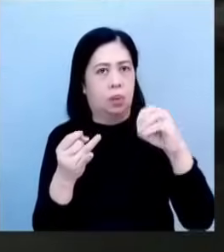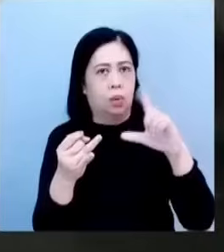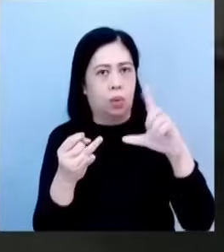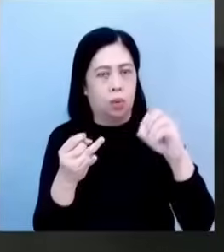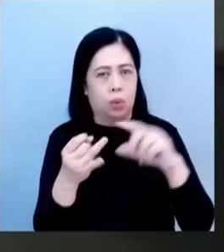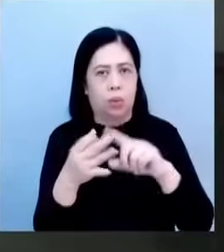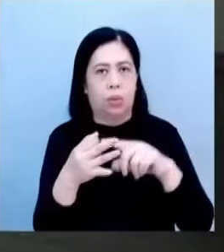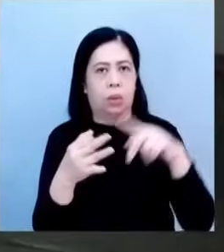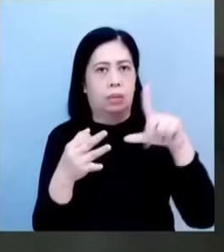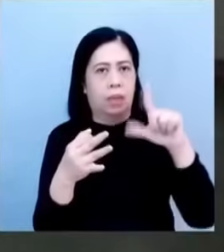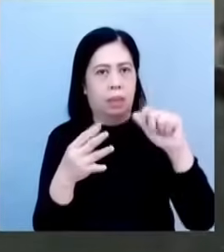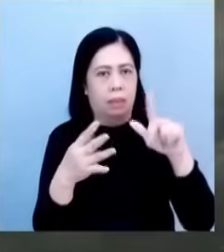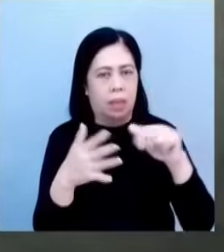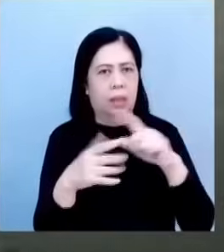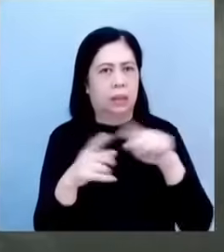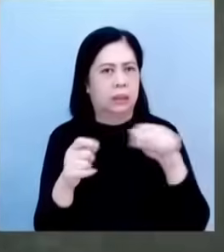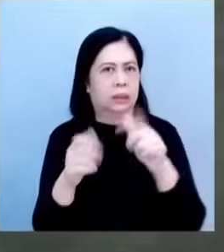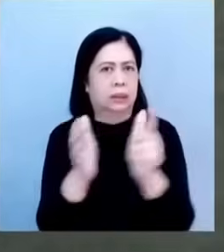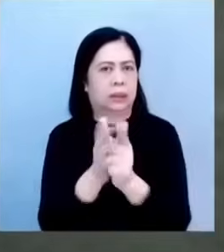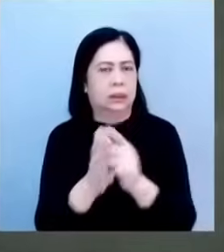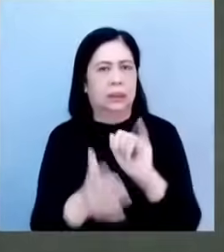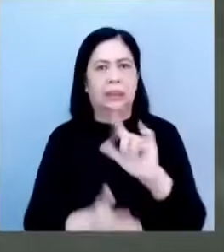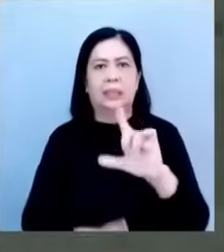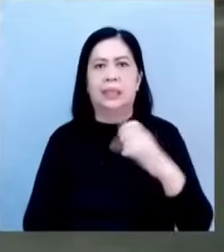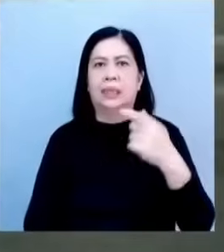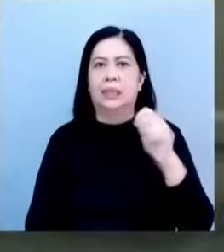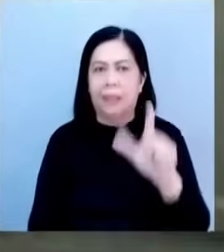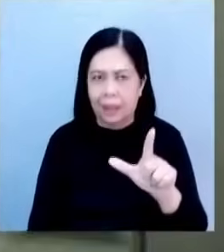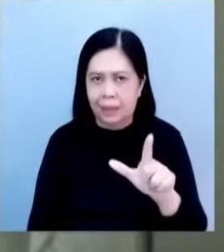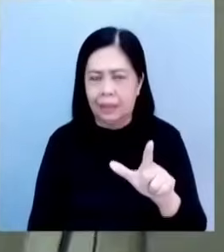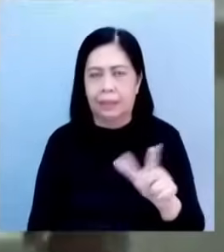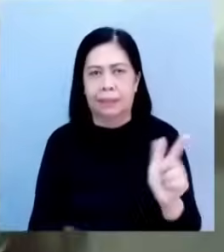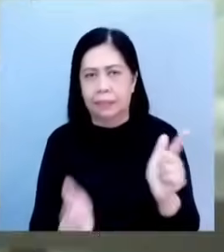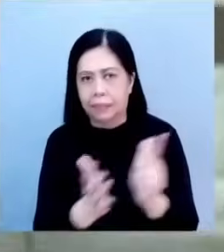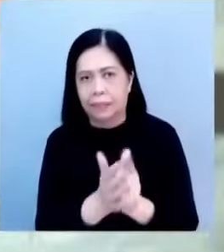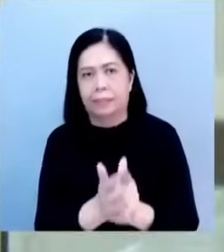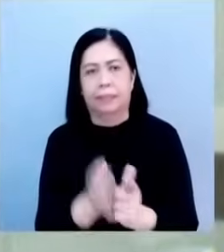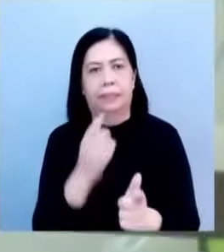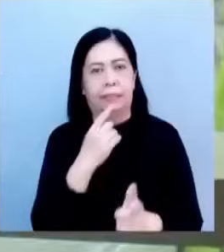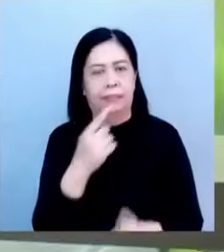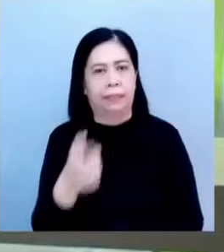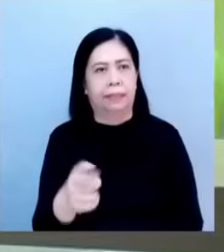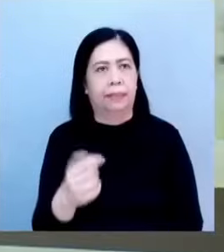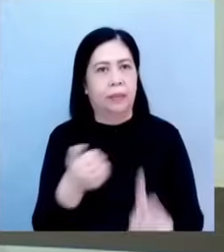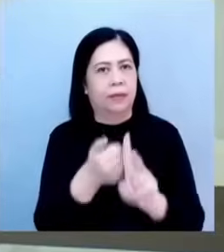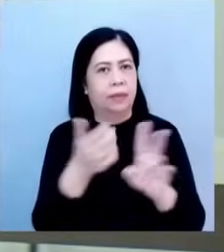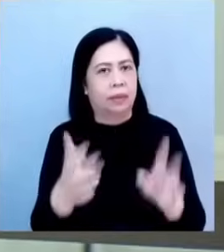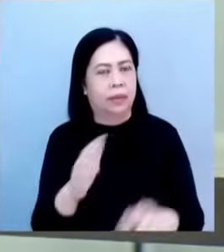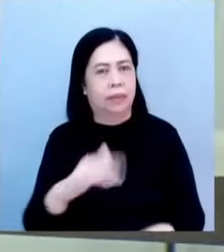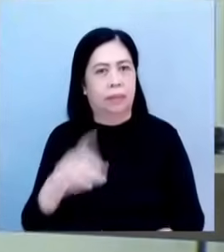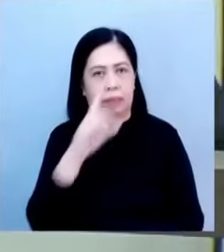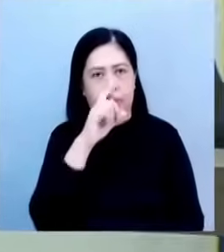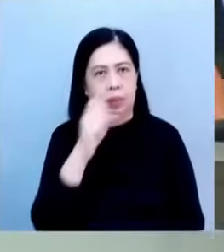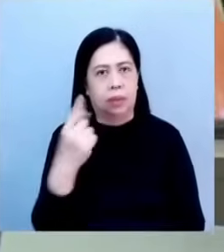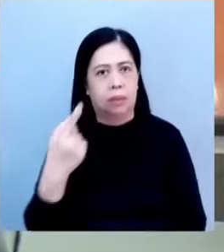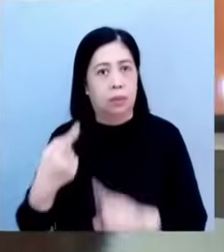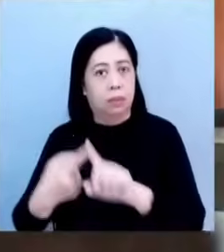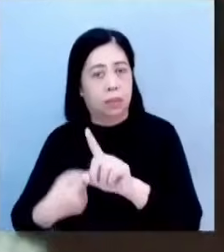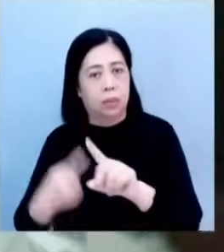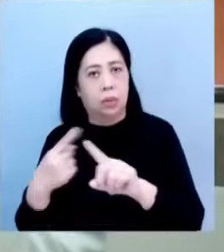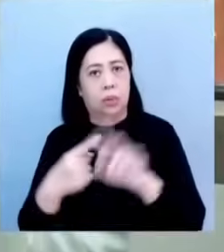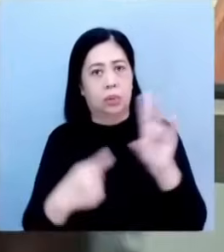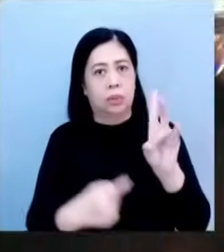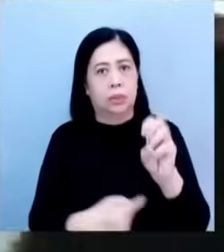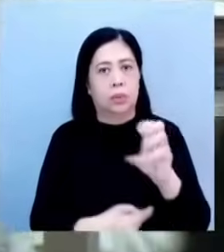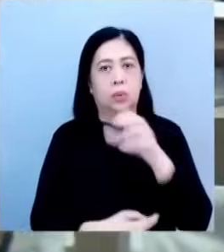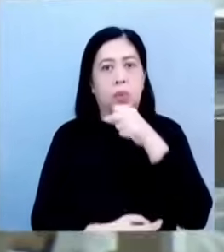are considered illegal fireworks. The DOH also reported that the ages of the victims ranged from 11 months to 76 years